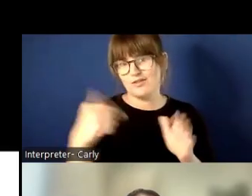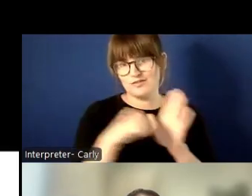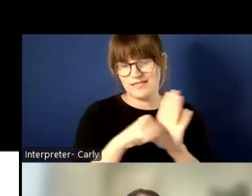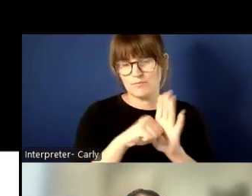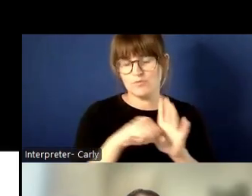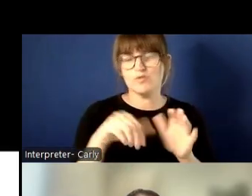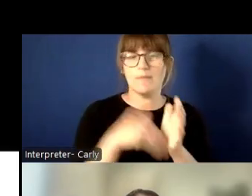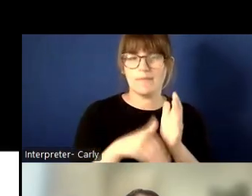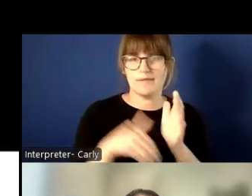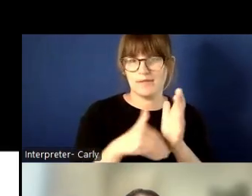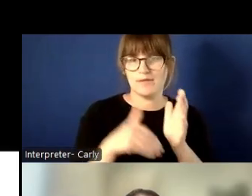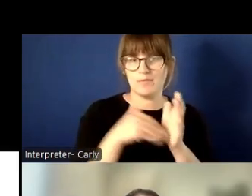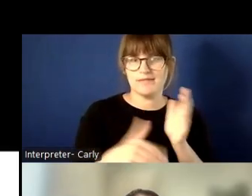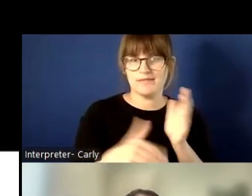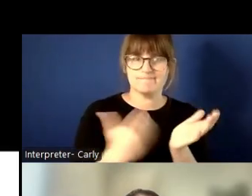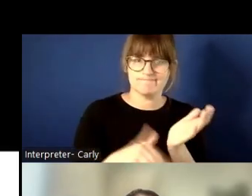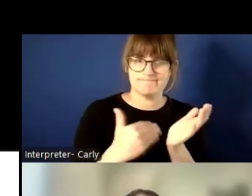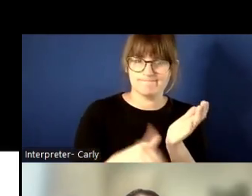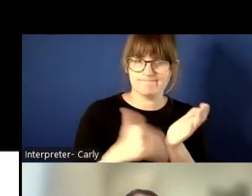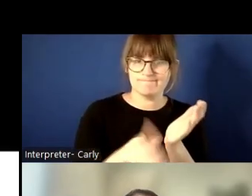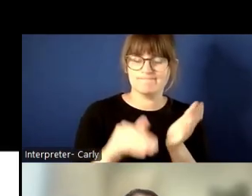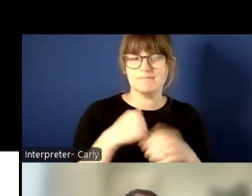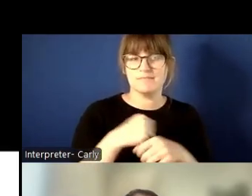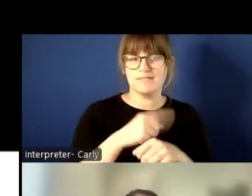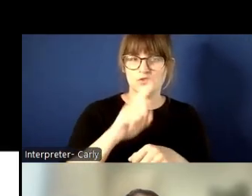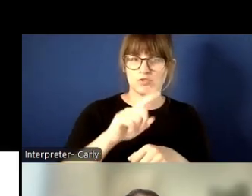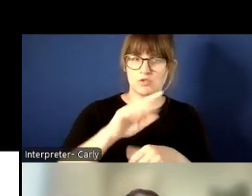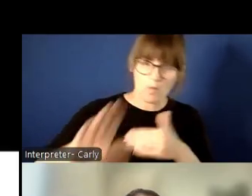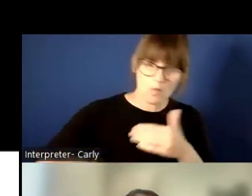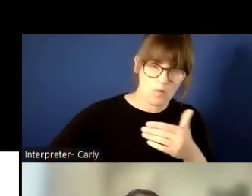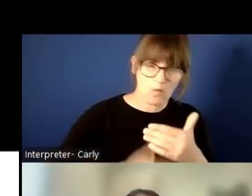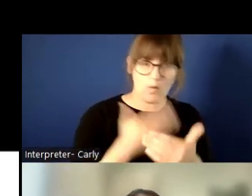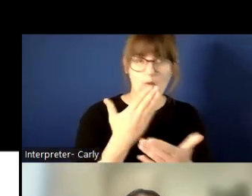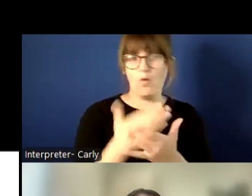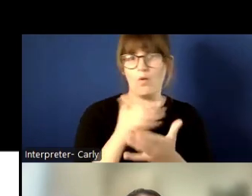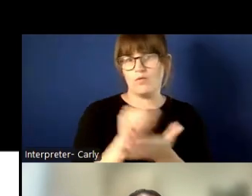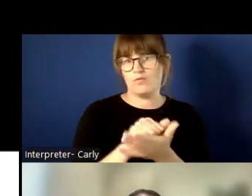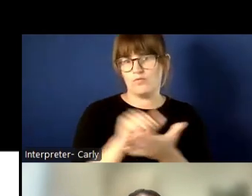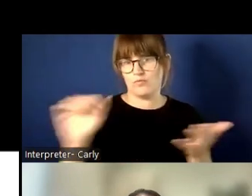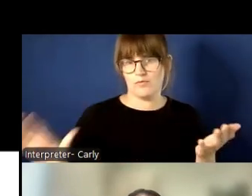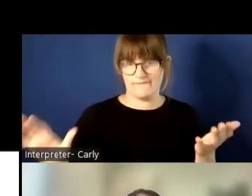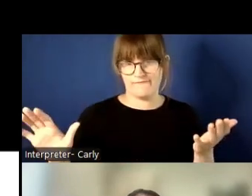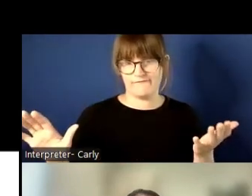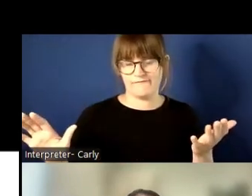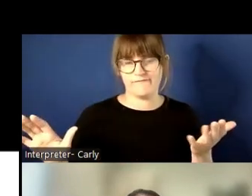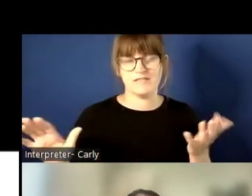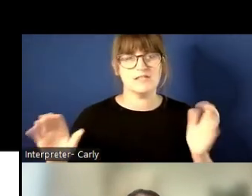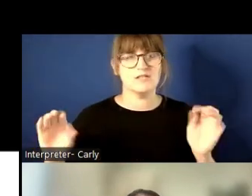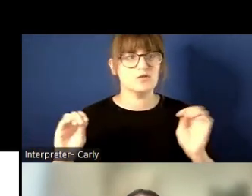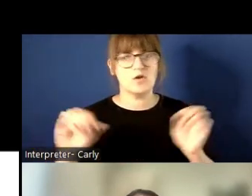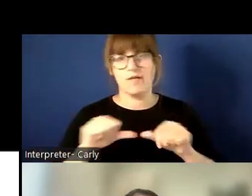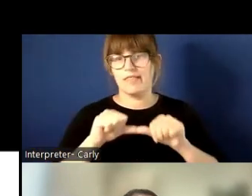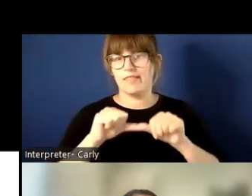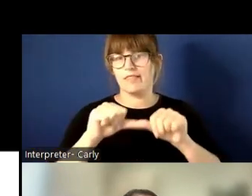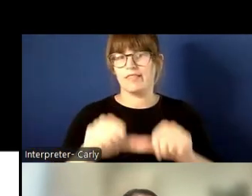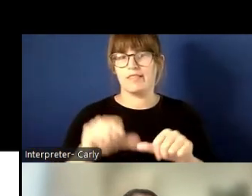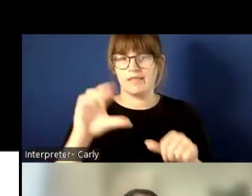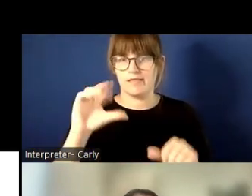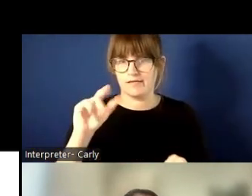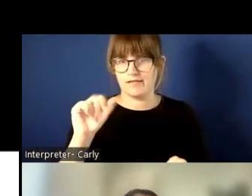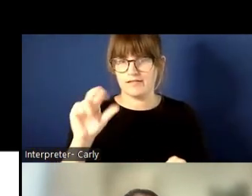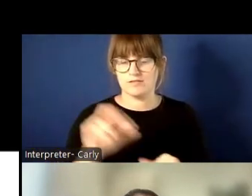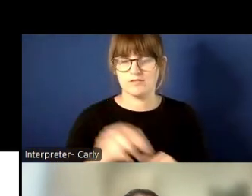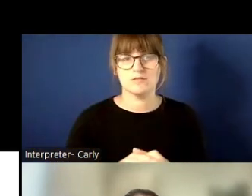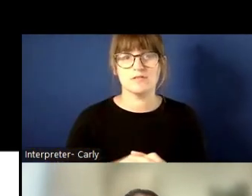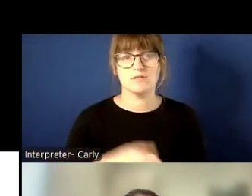this process again and again until we make sure that we get all of the skin cancer and the patient doesn't have any lingering skin cancer. The first goal of Mohs